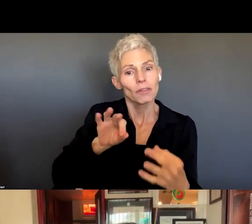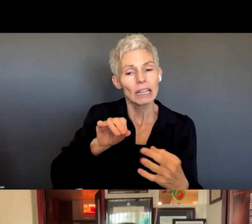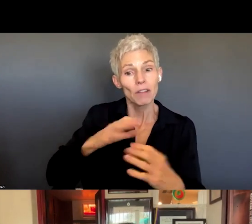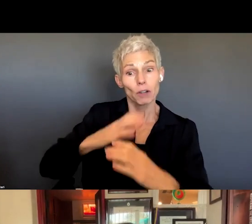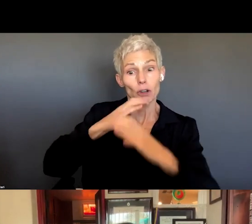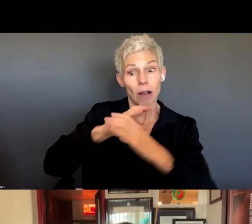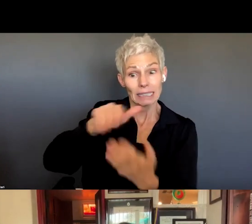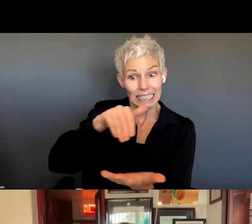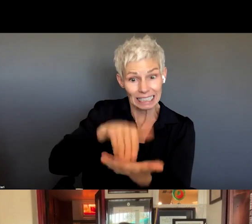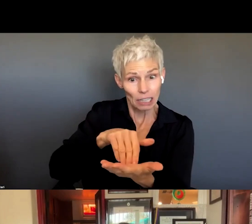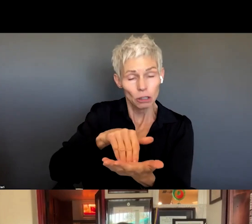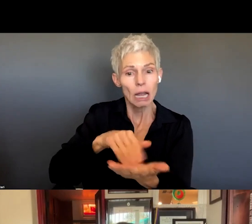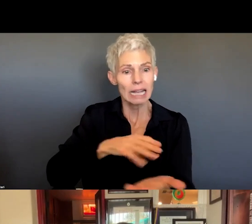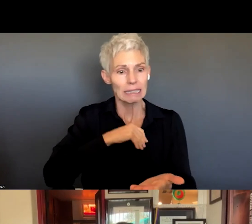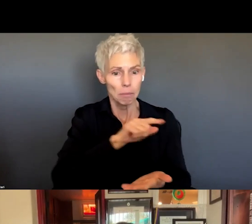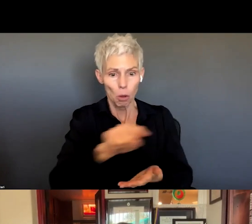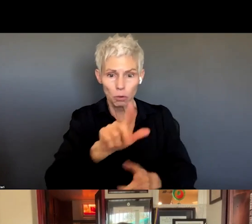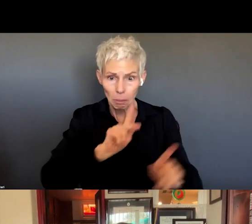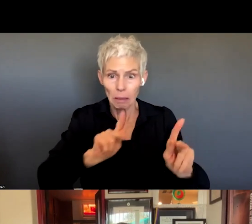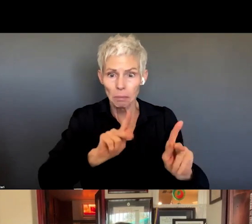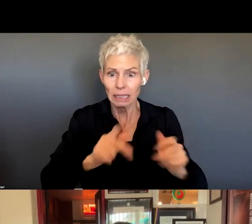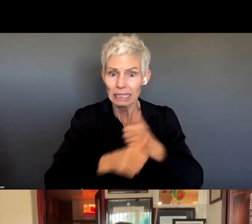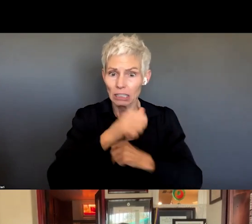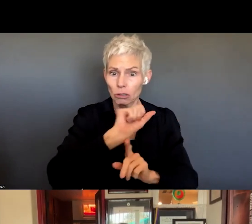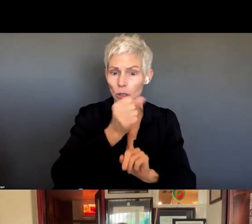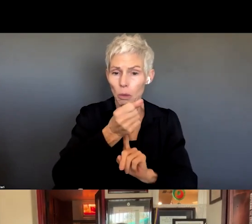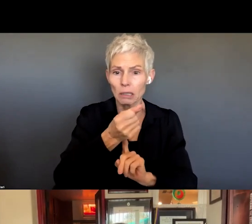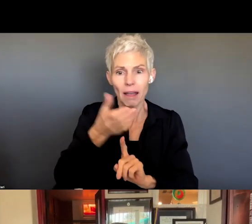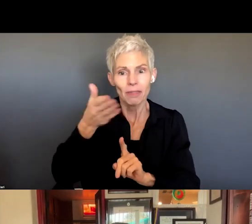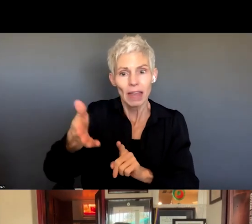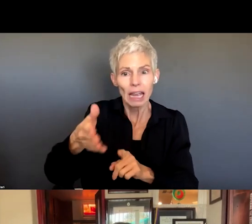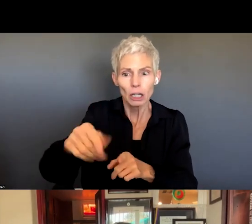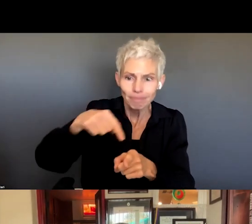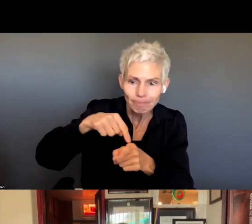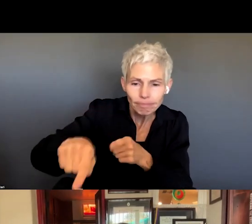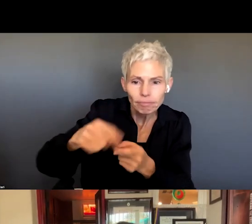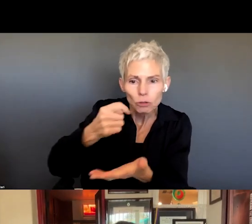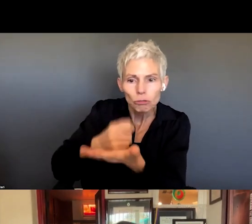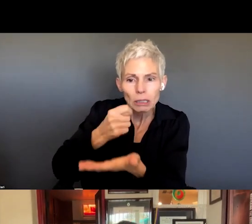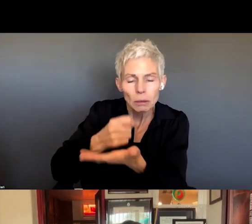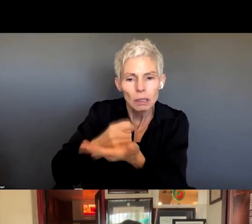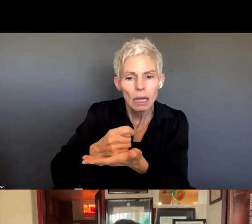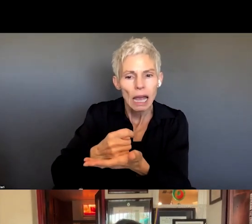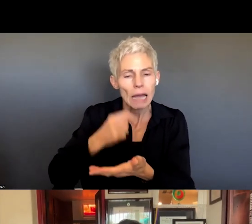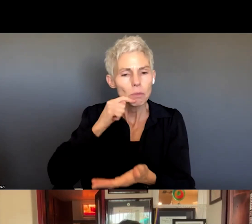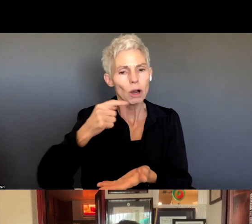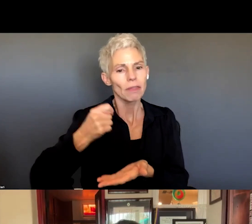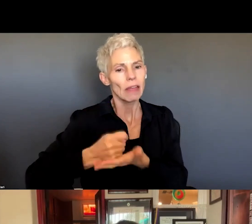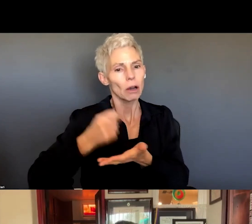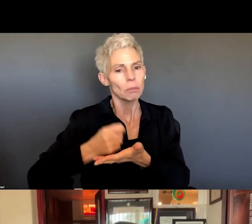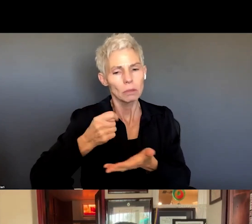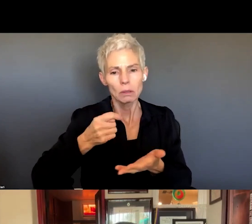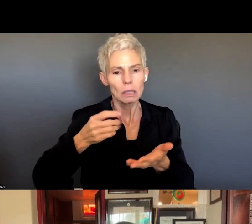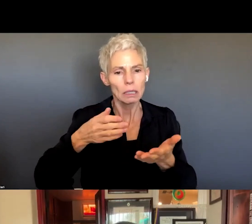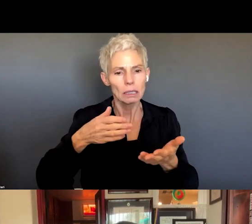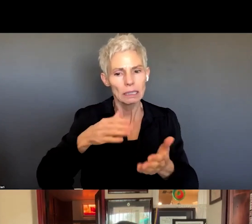that can take these folks, there you have specialized treatment in a therapeutic milieu in a space that's specially